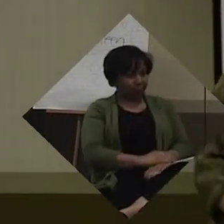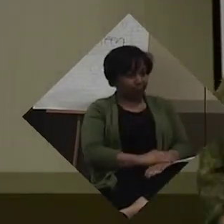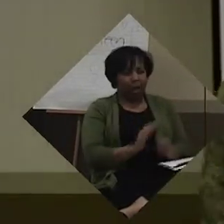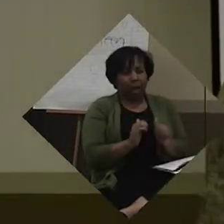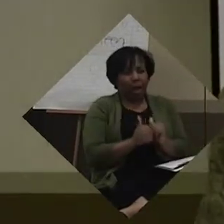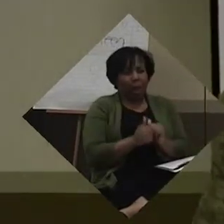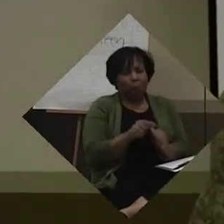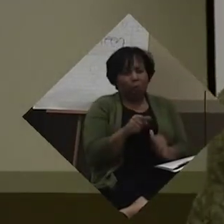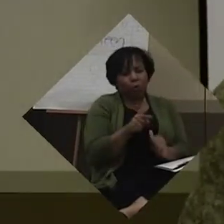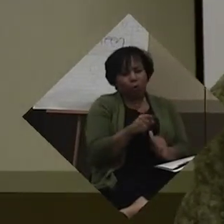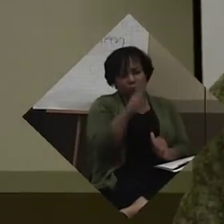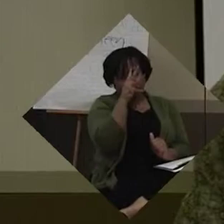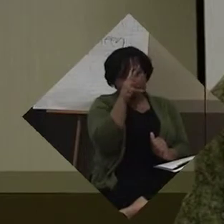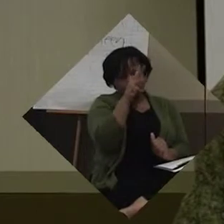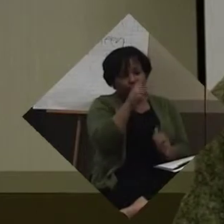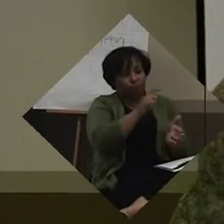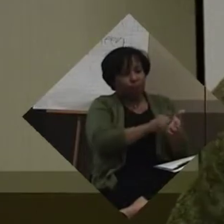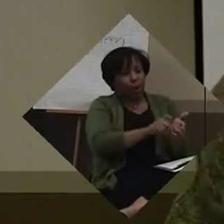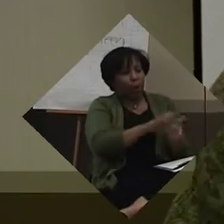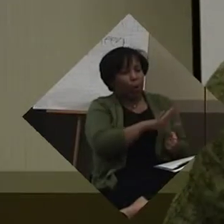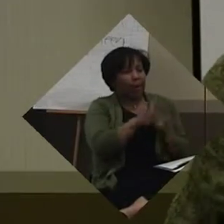How you would write it?